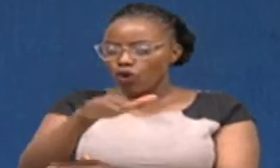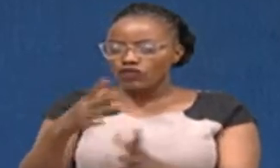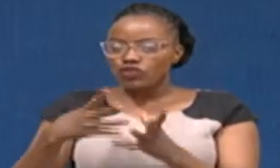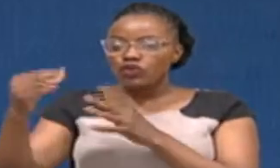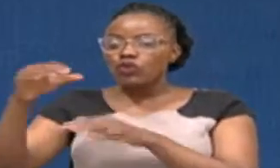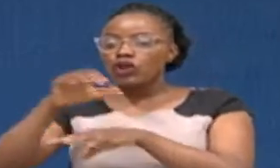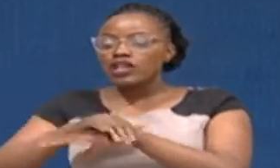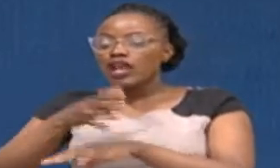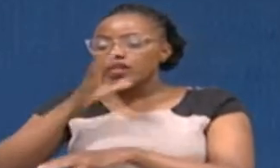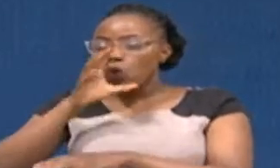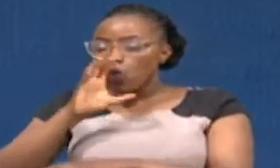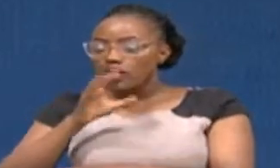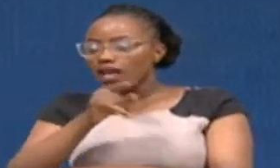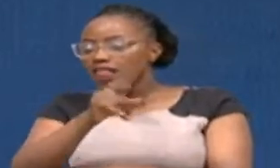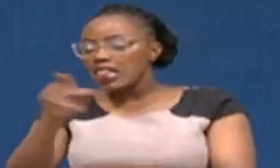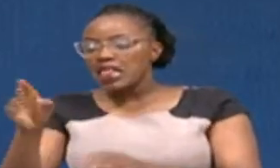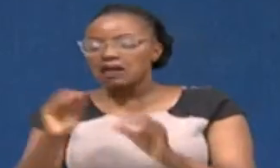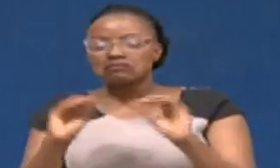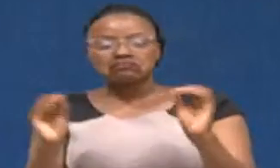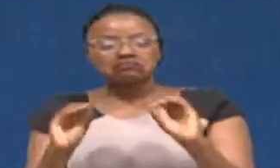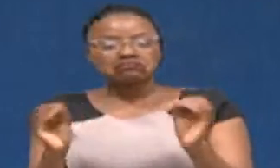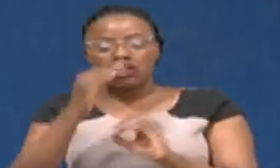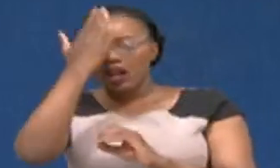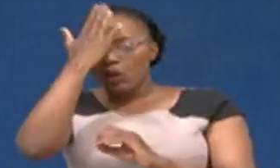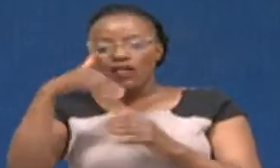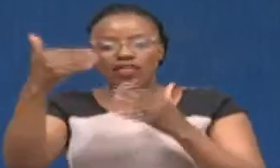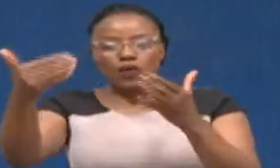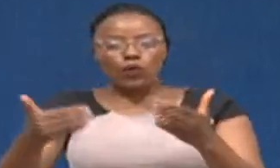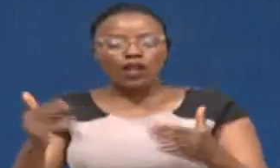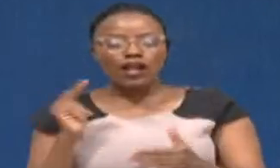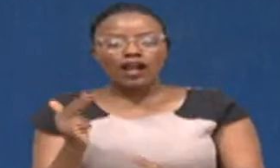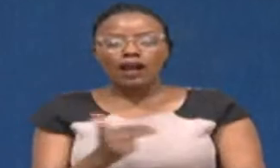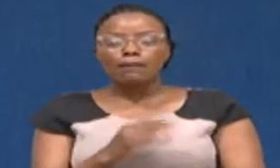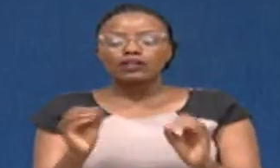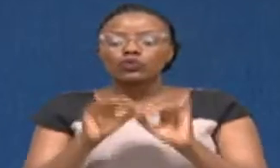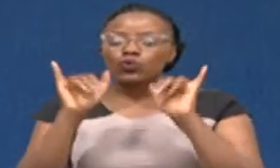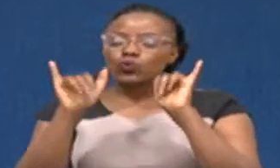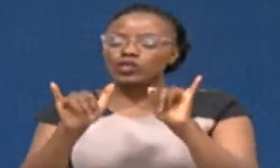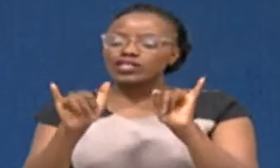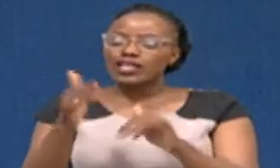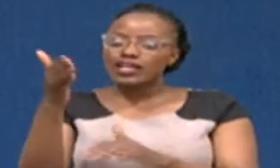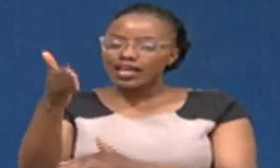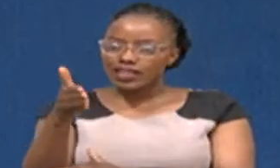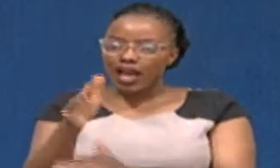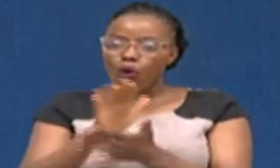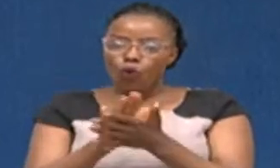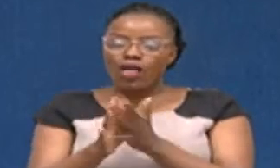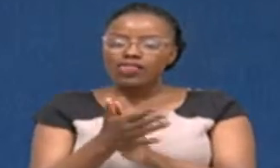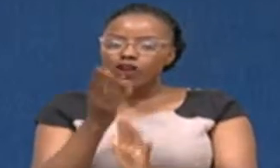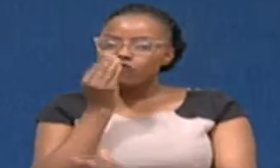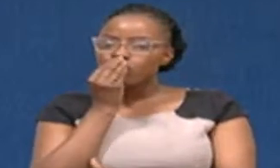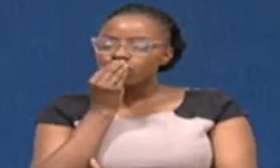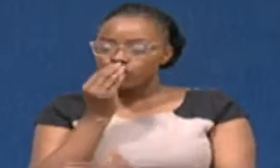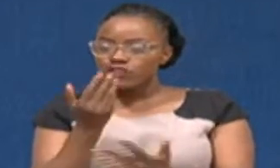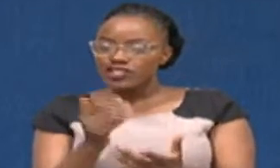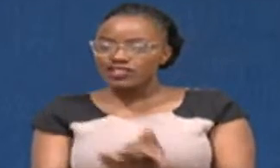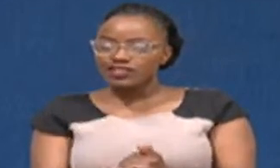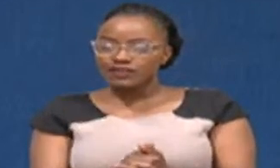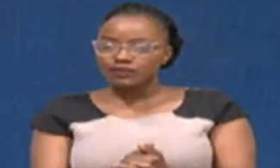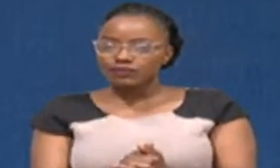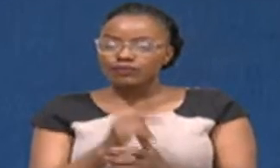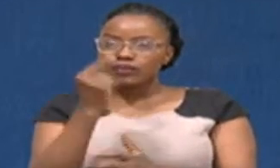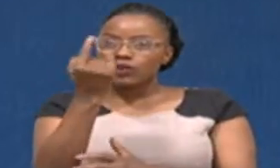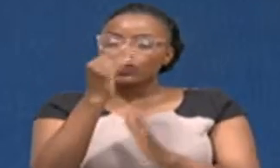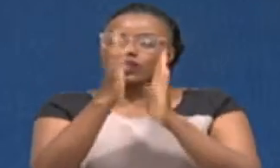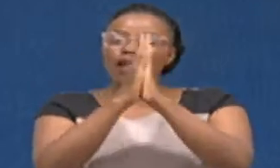fetch water from the neighboring people there, because they did not welcome us. So we stayed there without food,